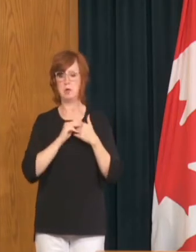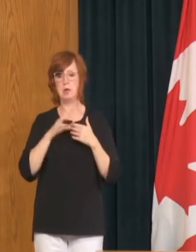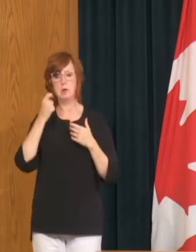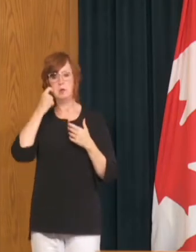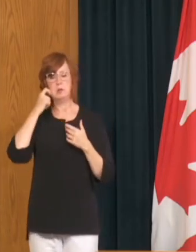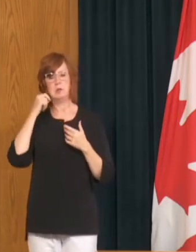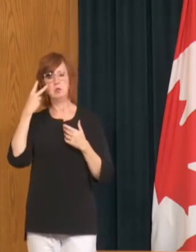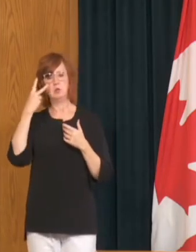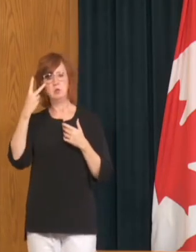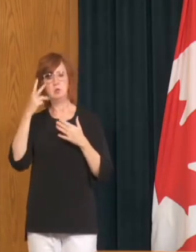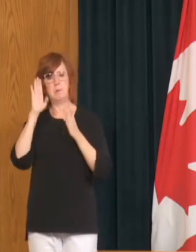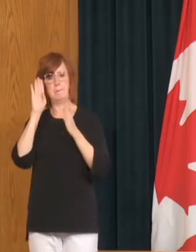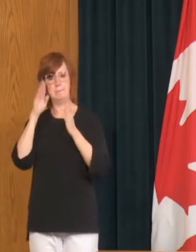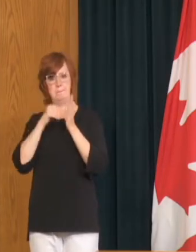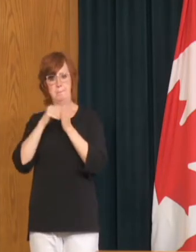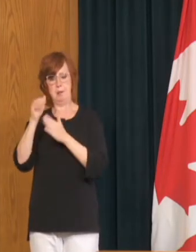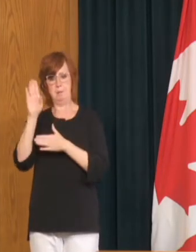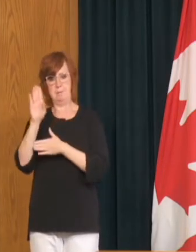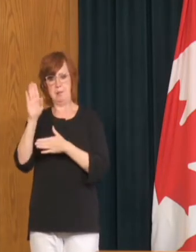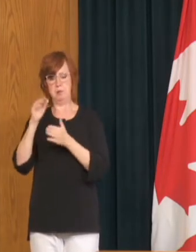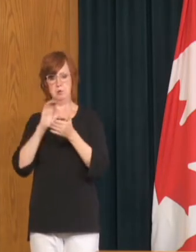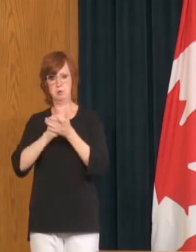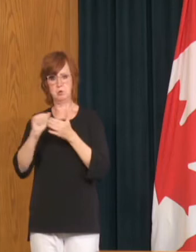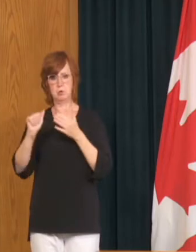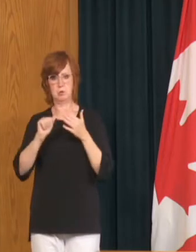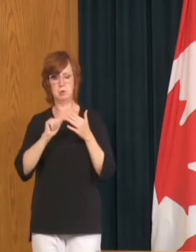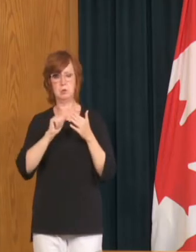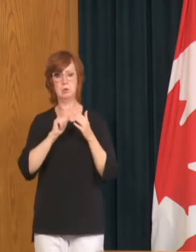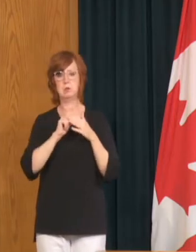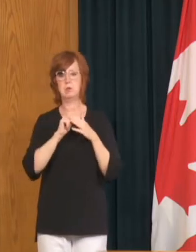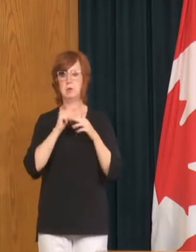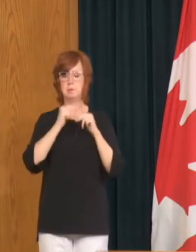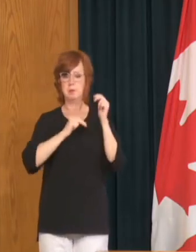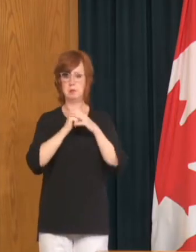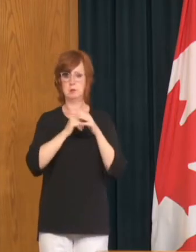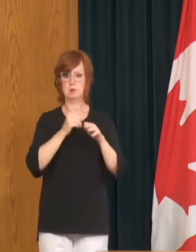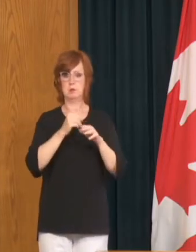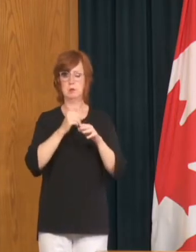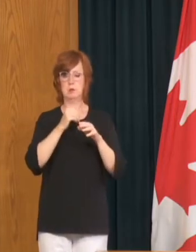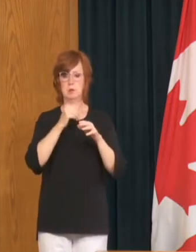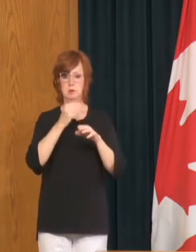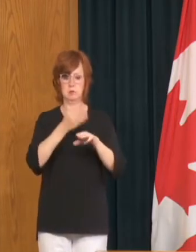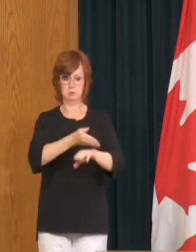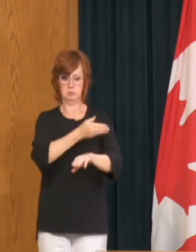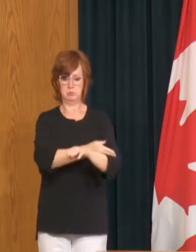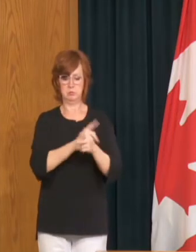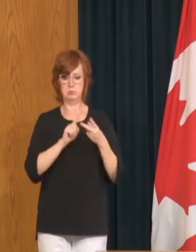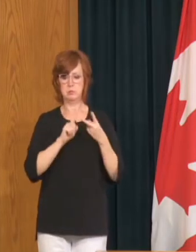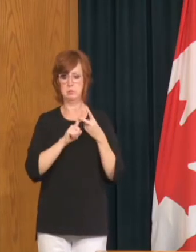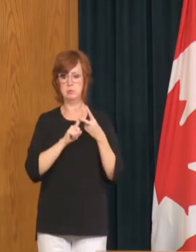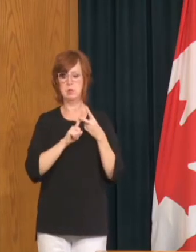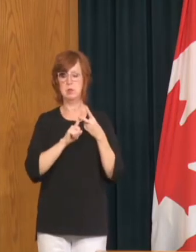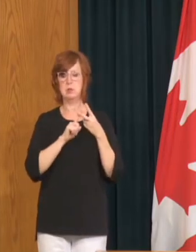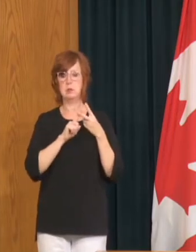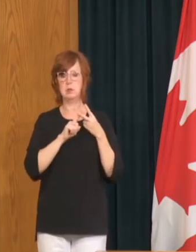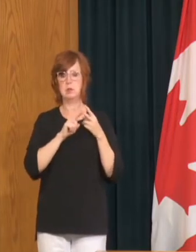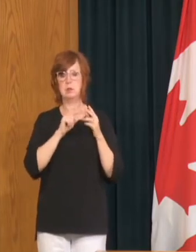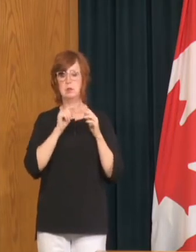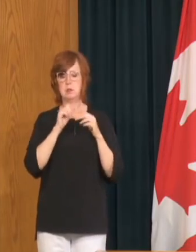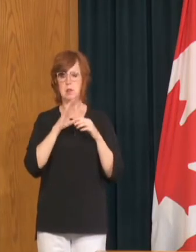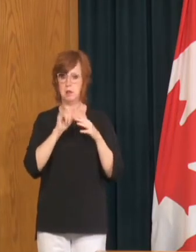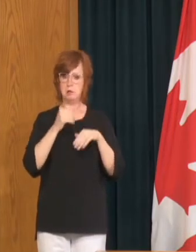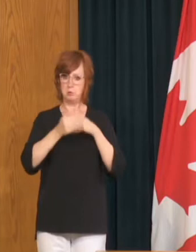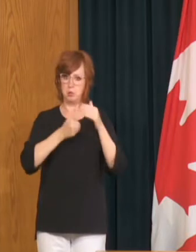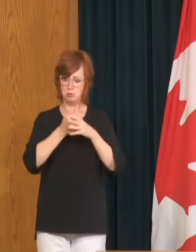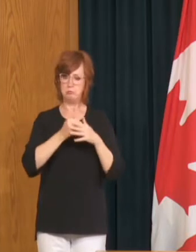stimulus, the municipal and economic enhancement program, which has only happened twice, both times under this government. That's